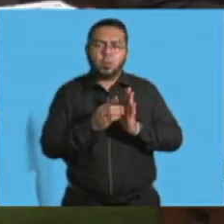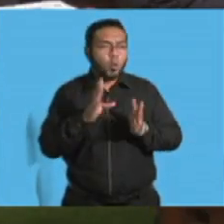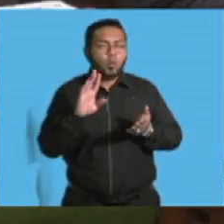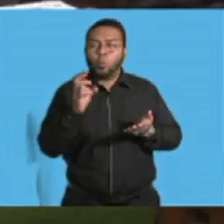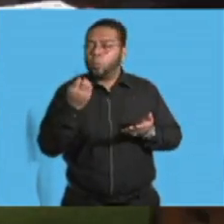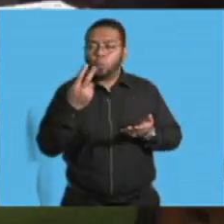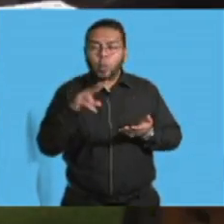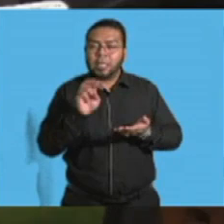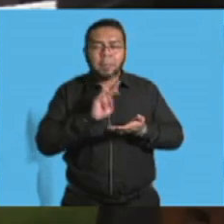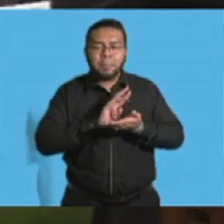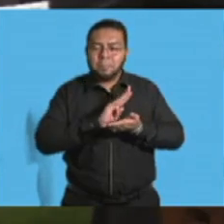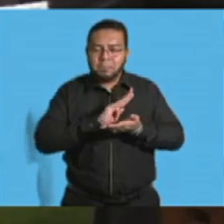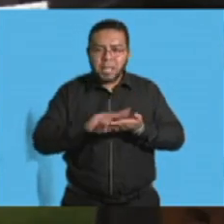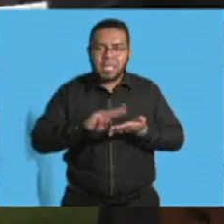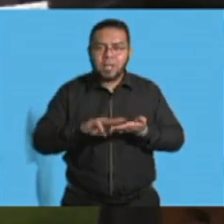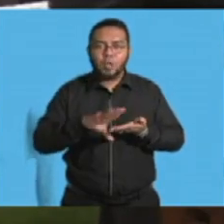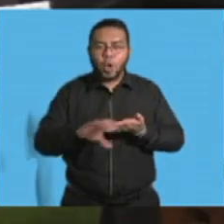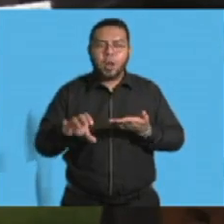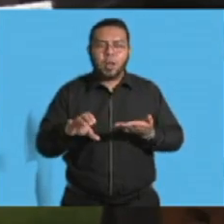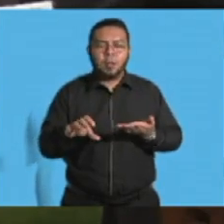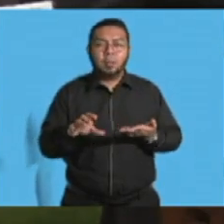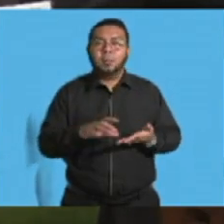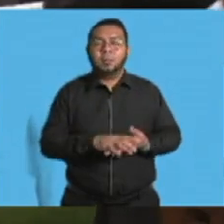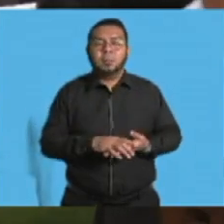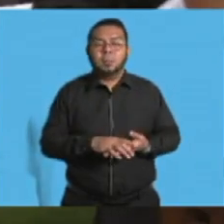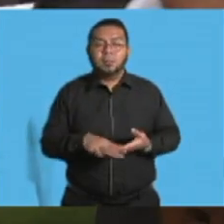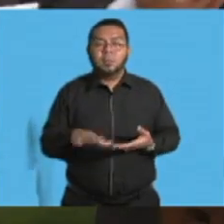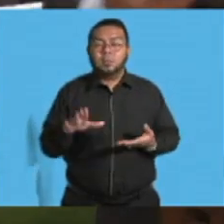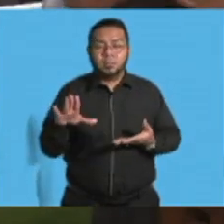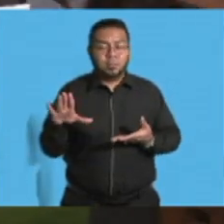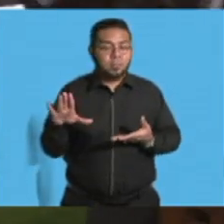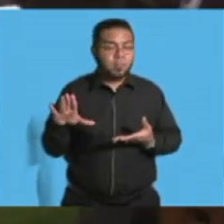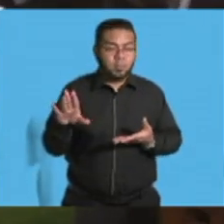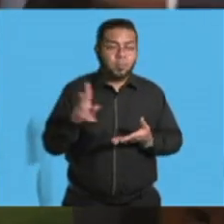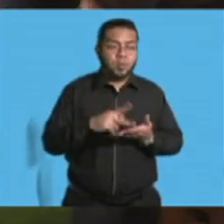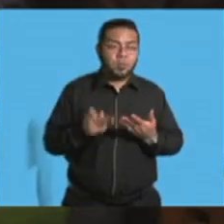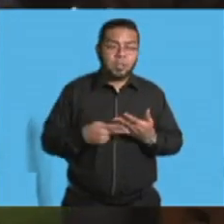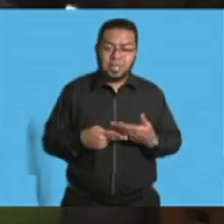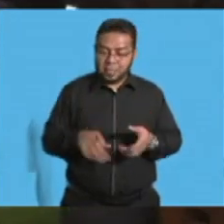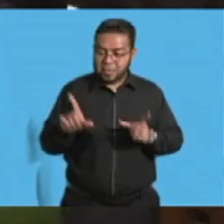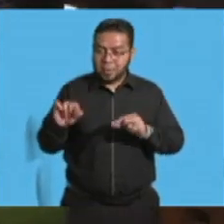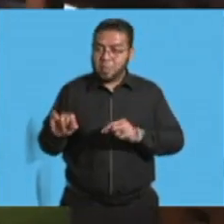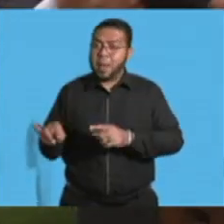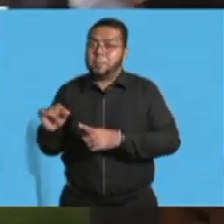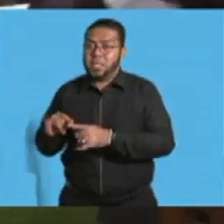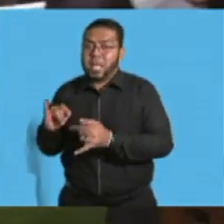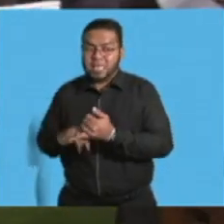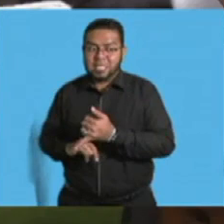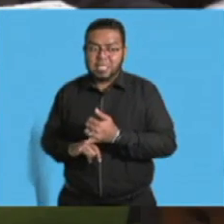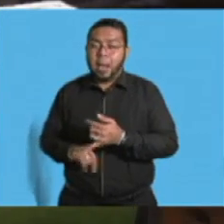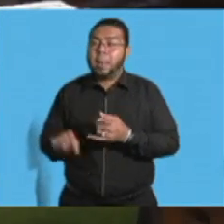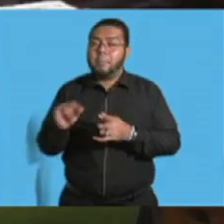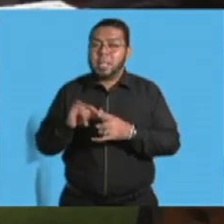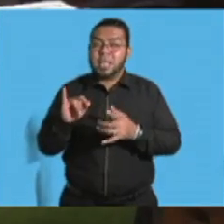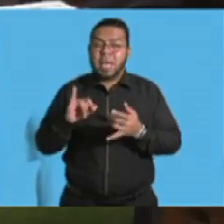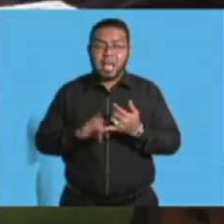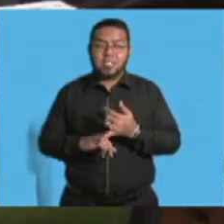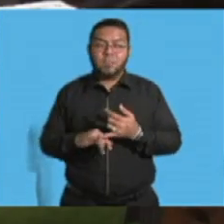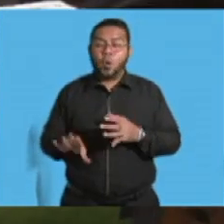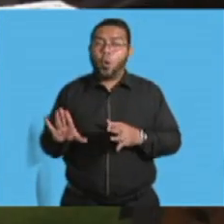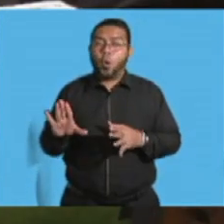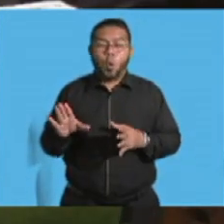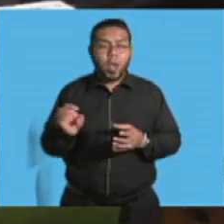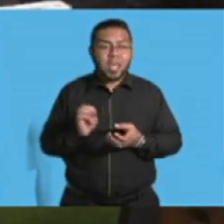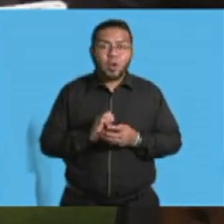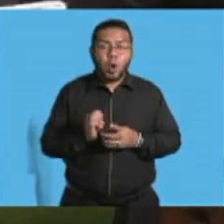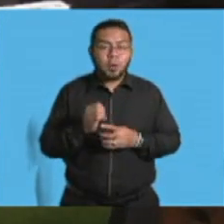project, it never comes to the minister. It is dealt with by his PS and the PS for economy. The